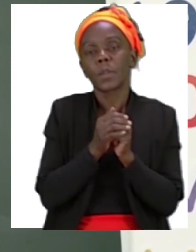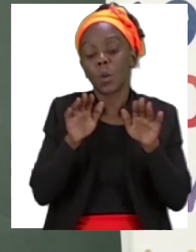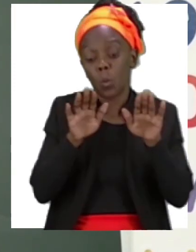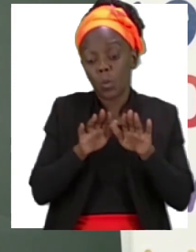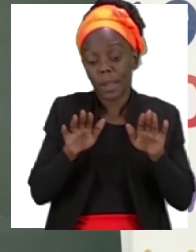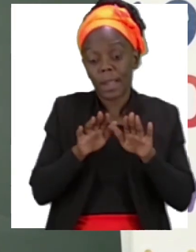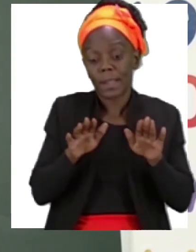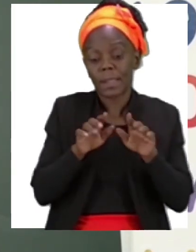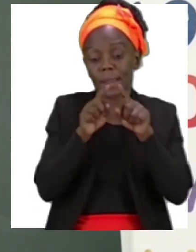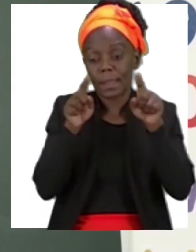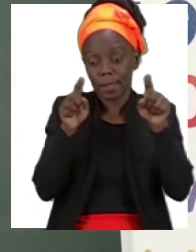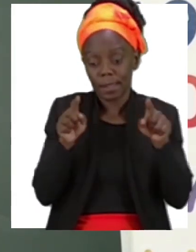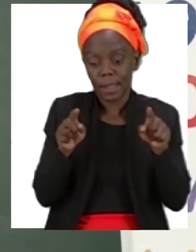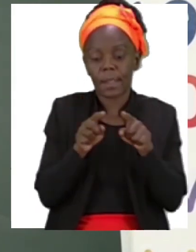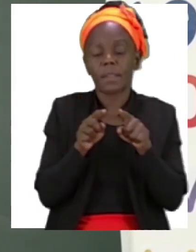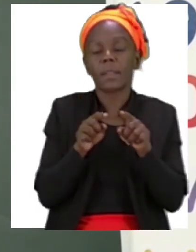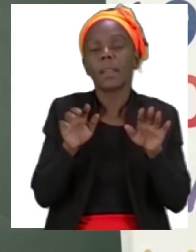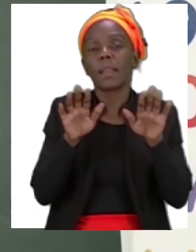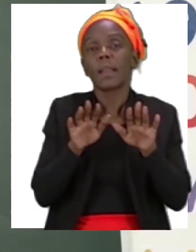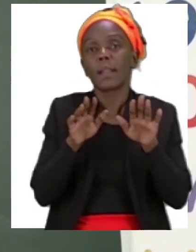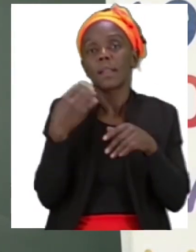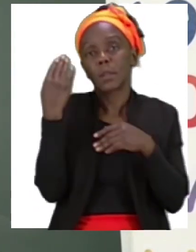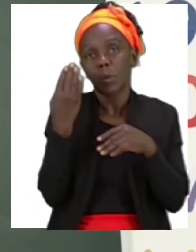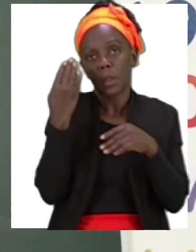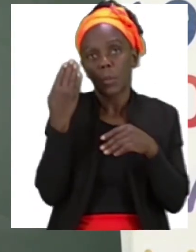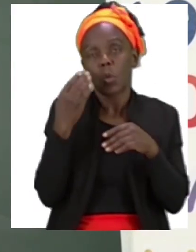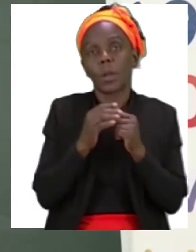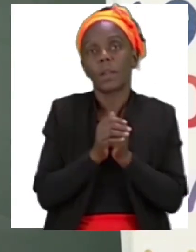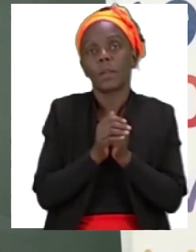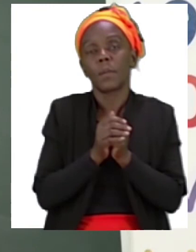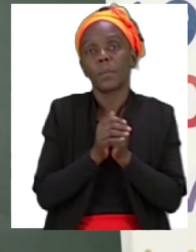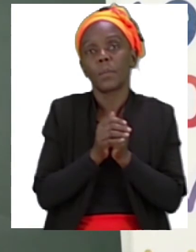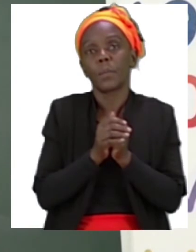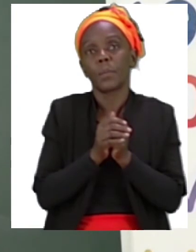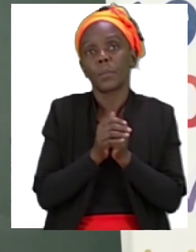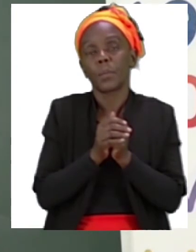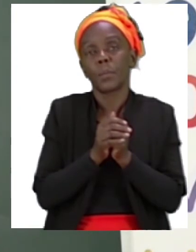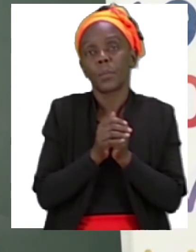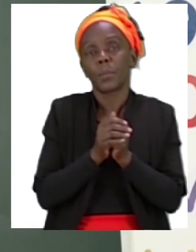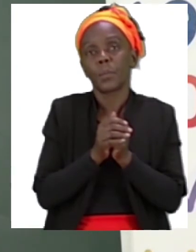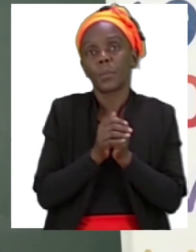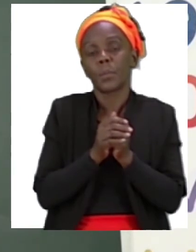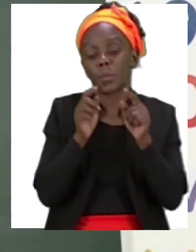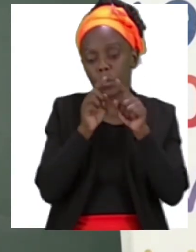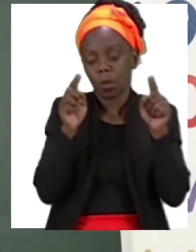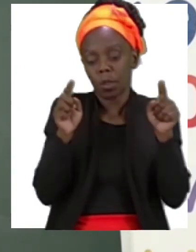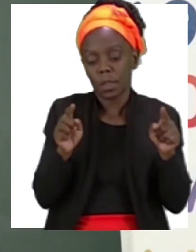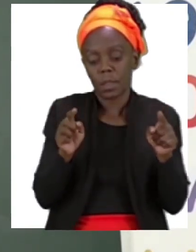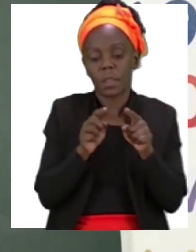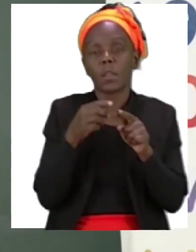coloring the rectangle, you are going to color it blue. Don't forget, rectangle is